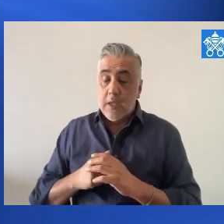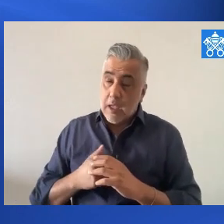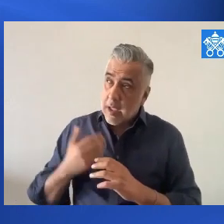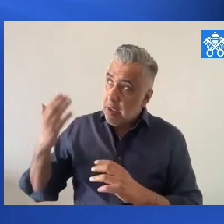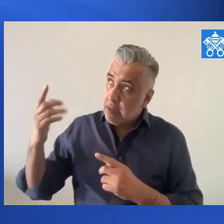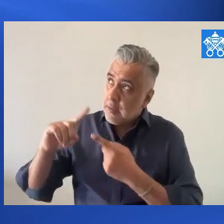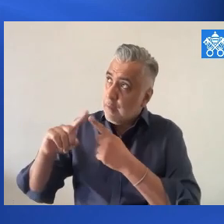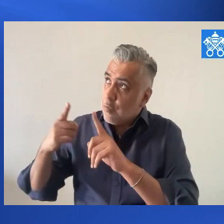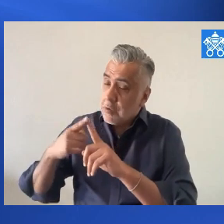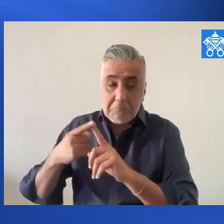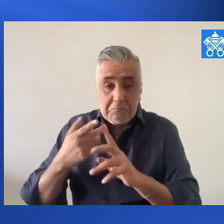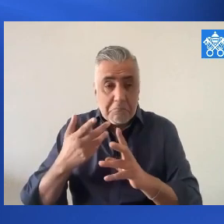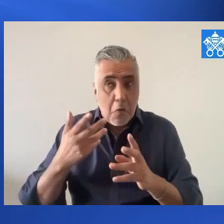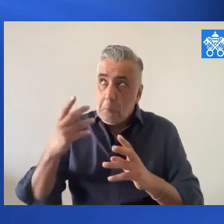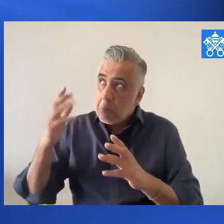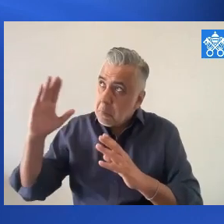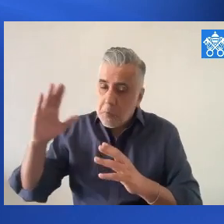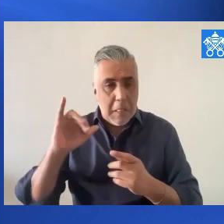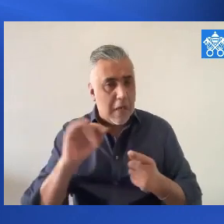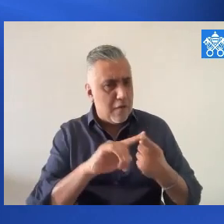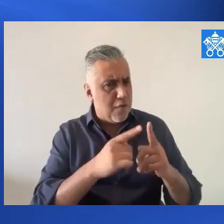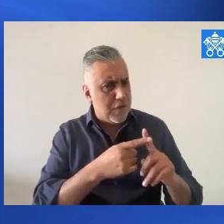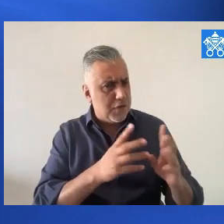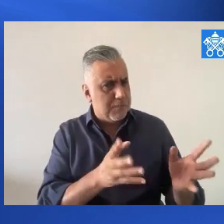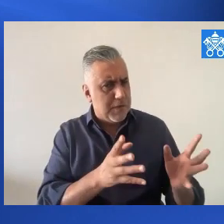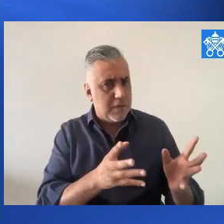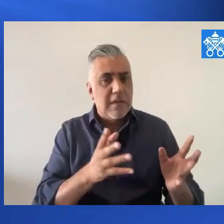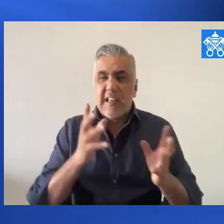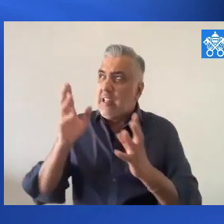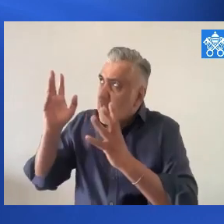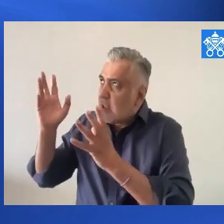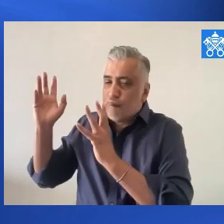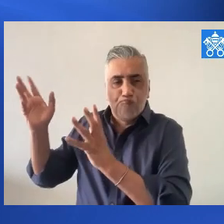friendship with the Lord, as a friend speaks to a friend.